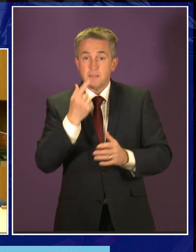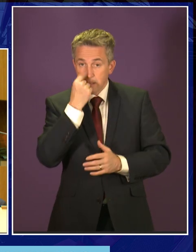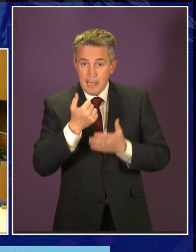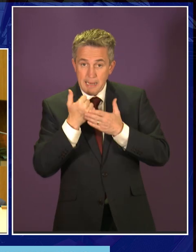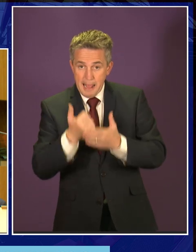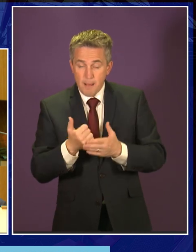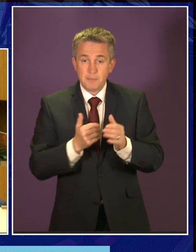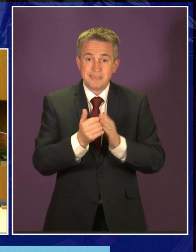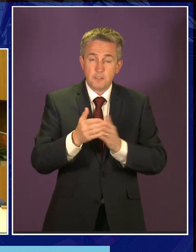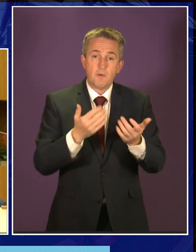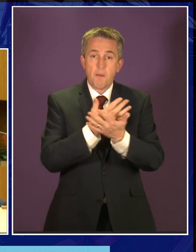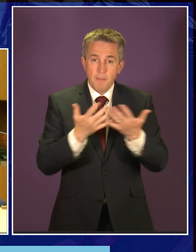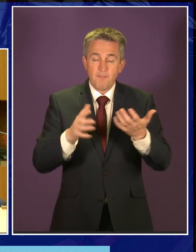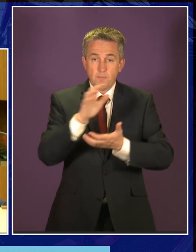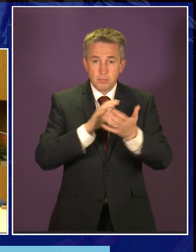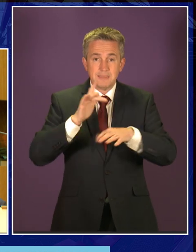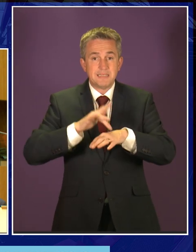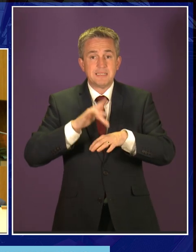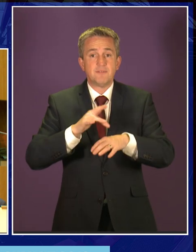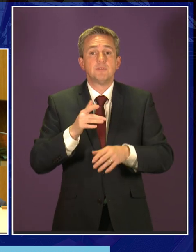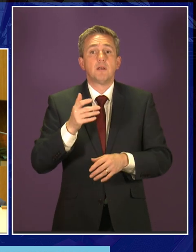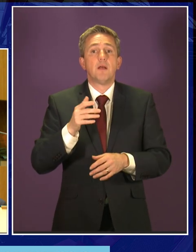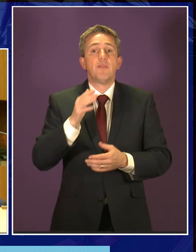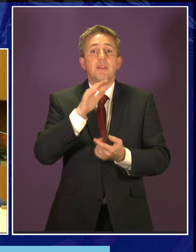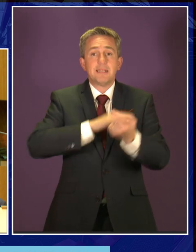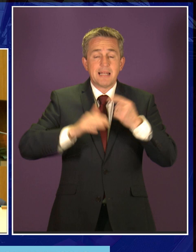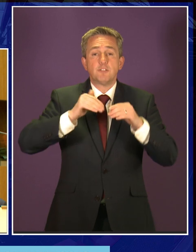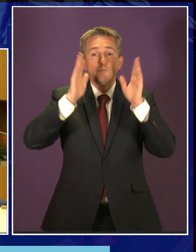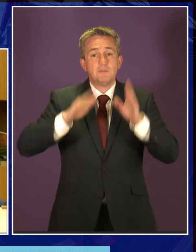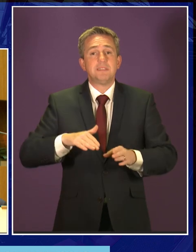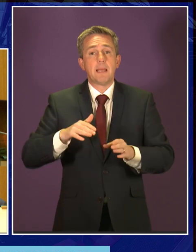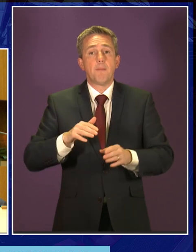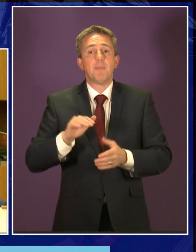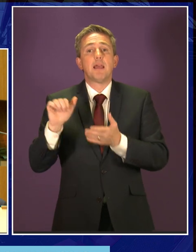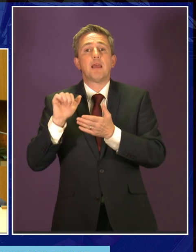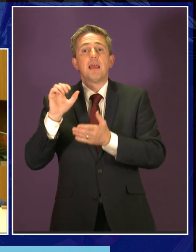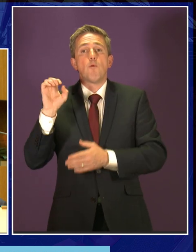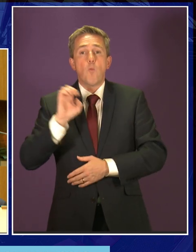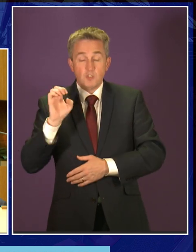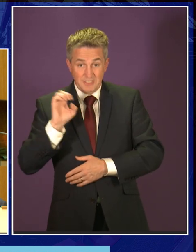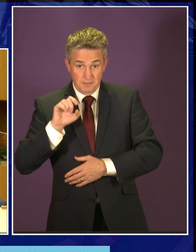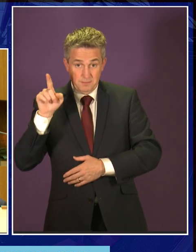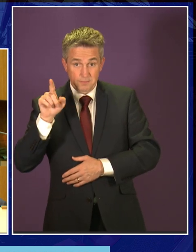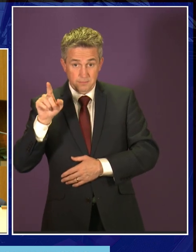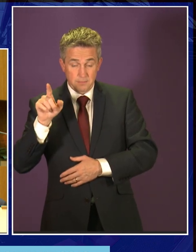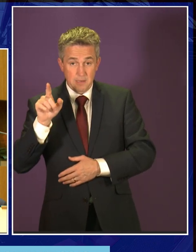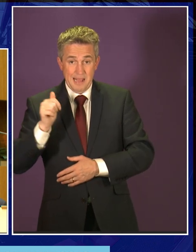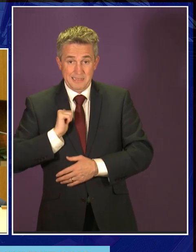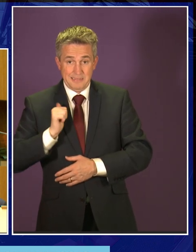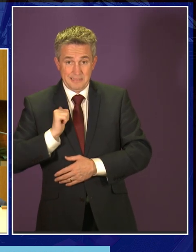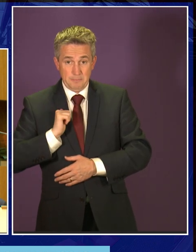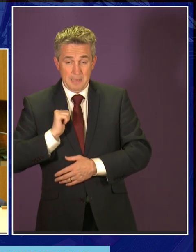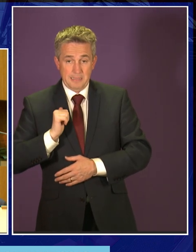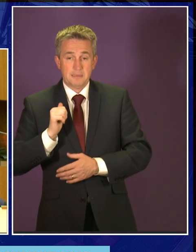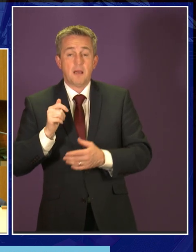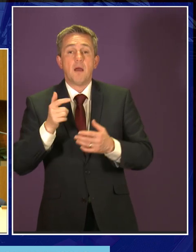ambiguity and sensitivities. The National Museum of African American History and Culture in Washington expects its visitors to work to